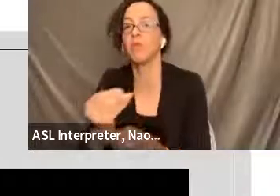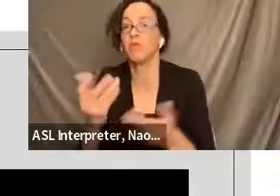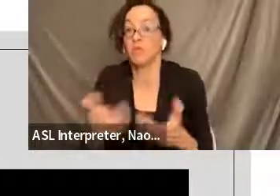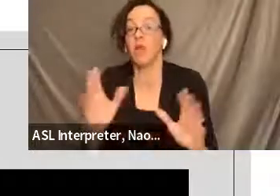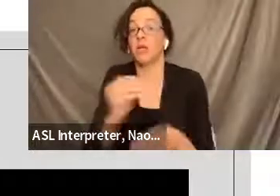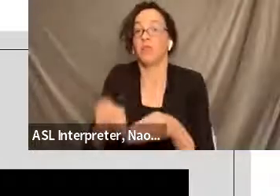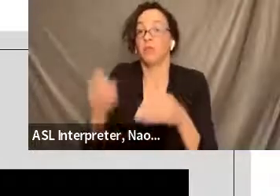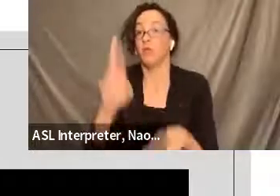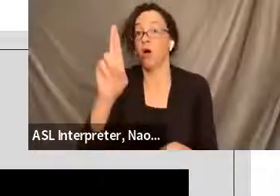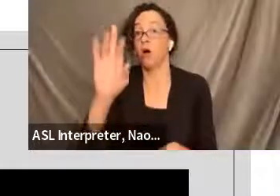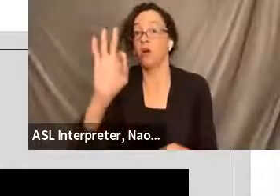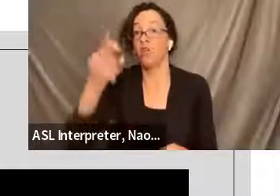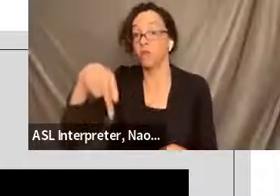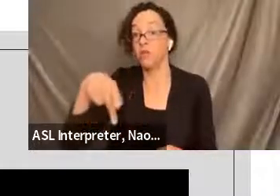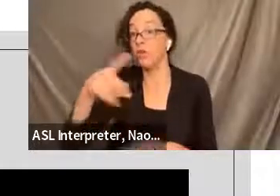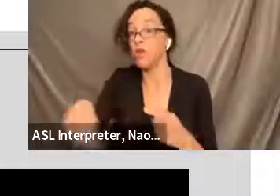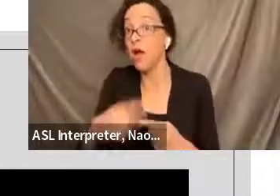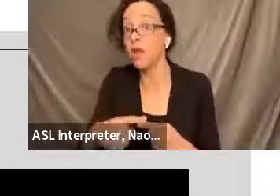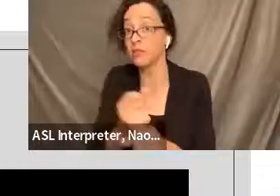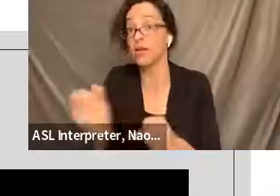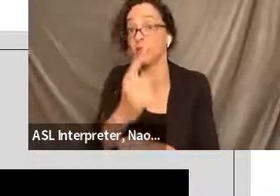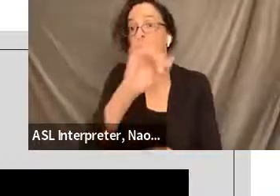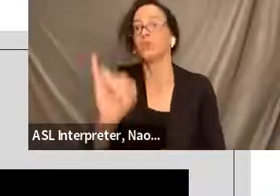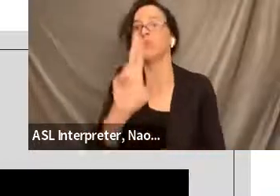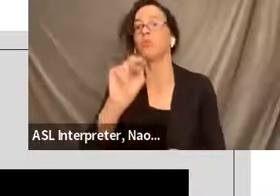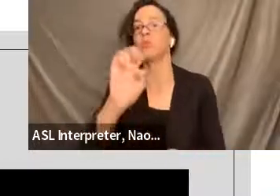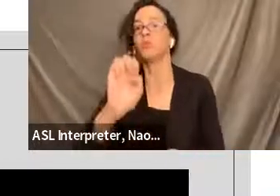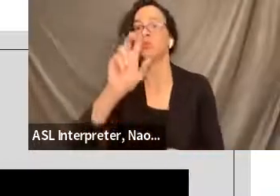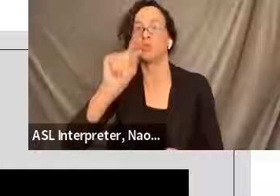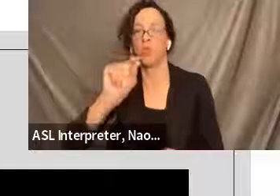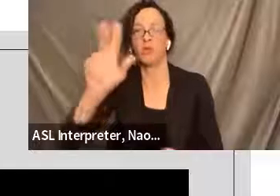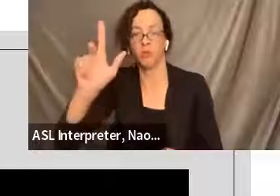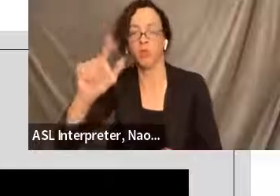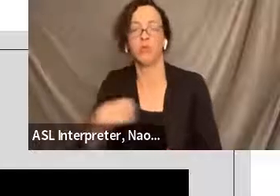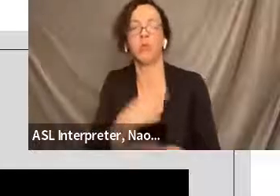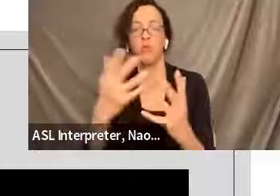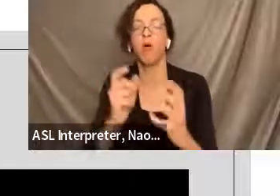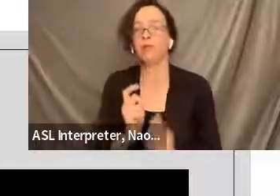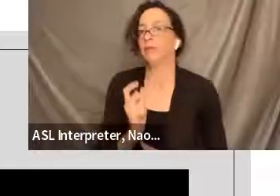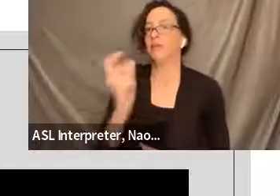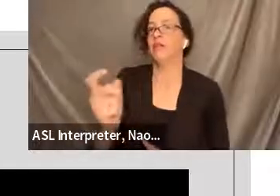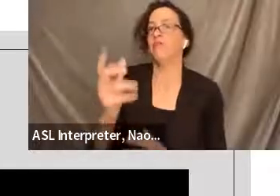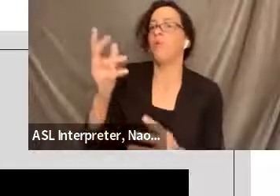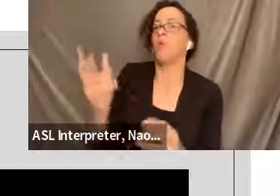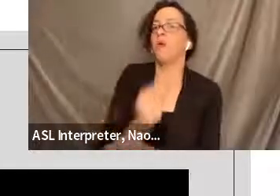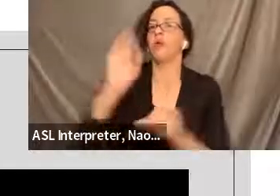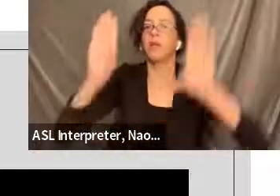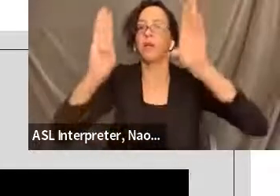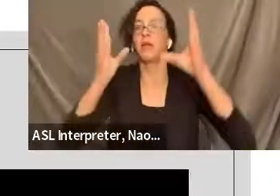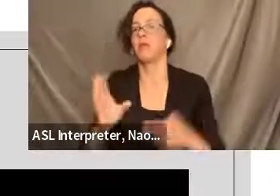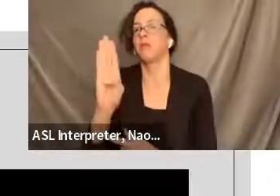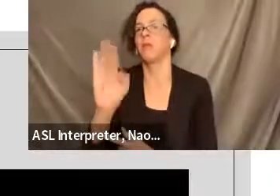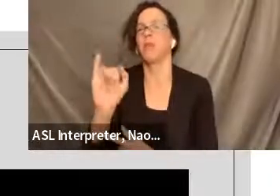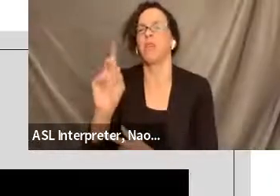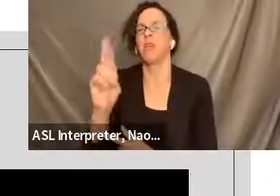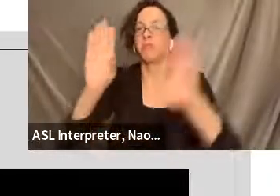by June of 2023, because we want to give the winning bidder a whole year to